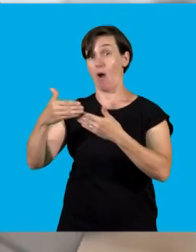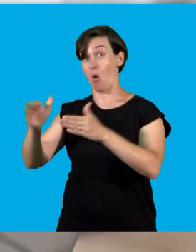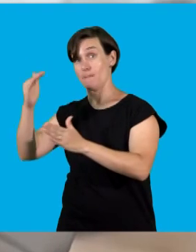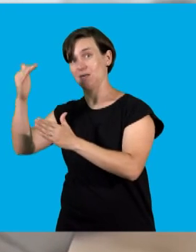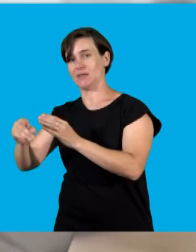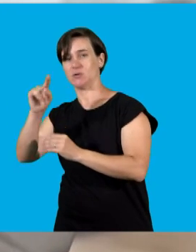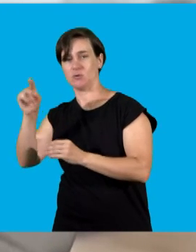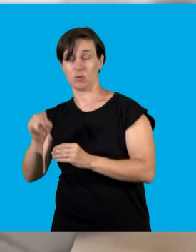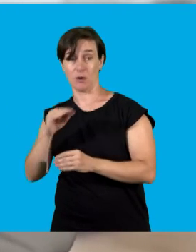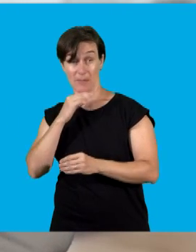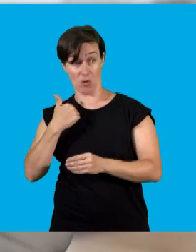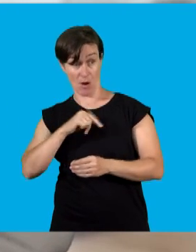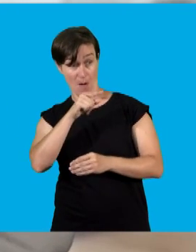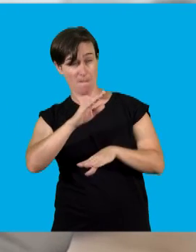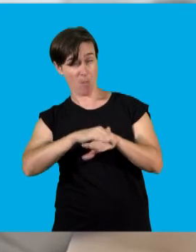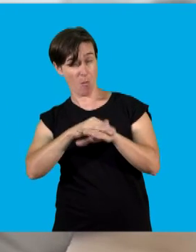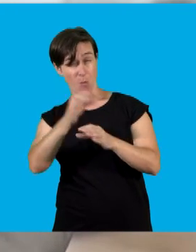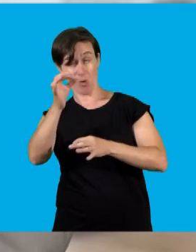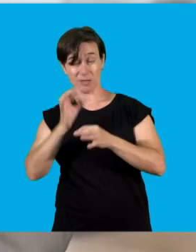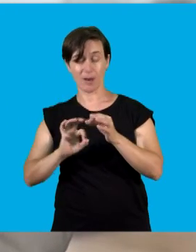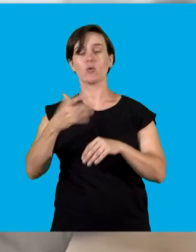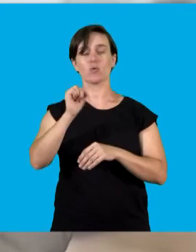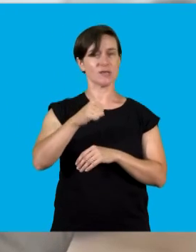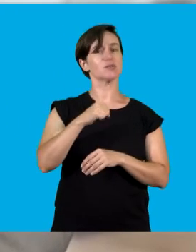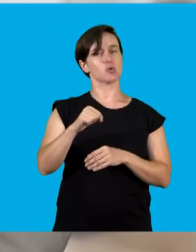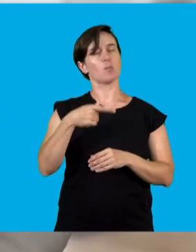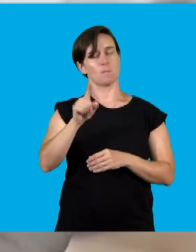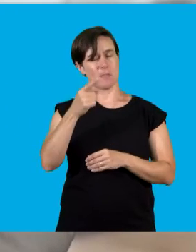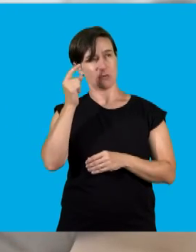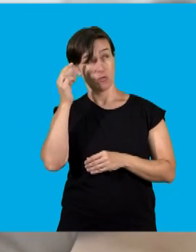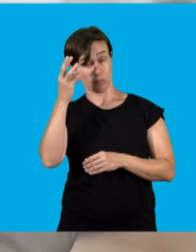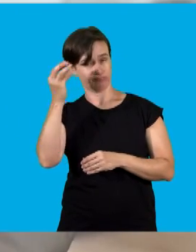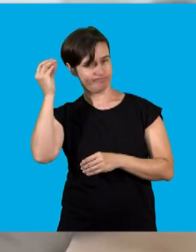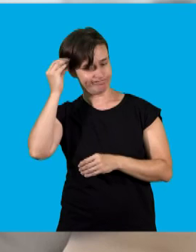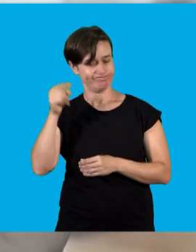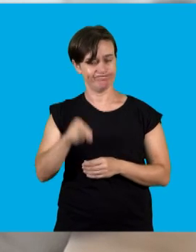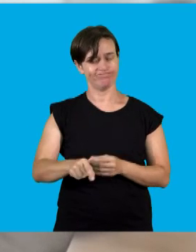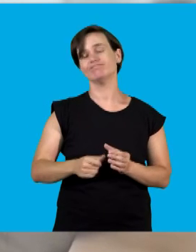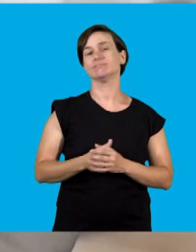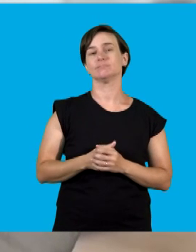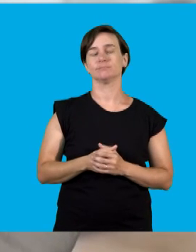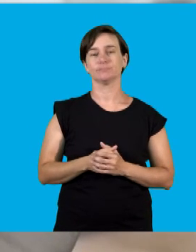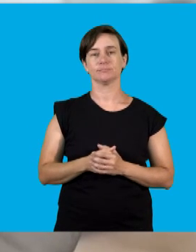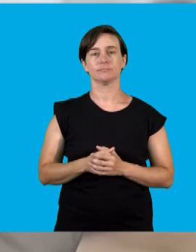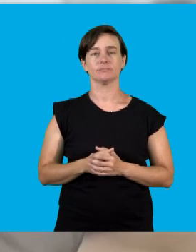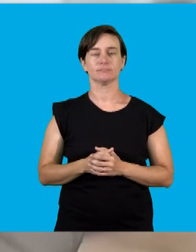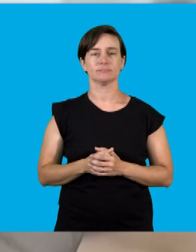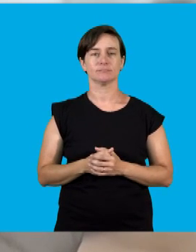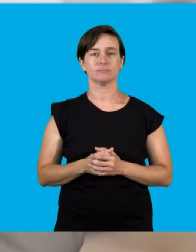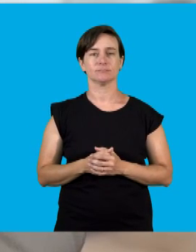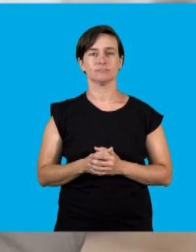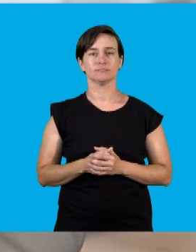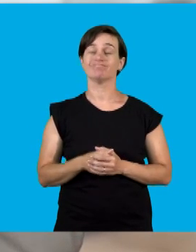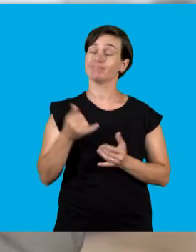the open-ended questions and all that. So you need to put that into practice just to assess your knowledge of this